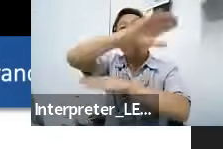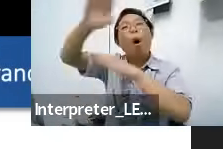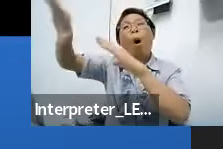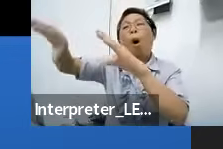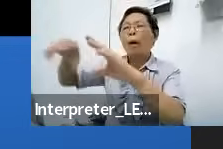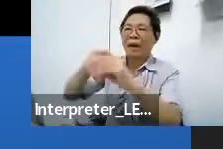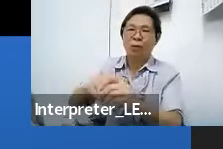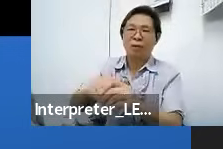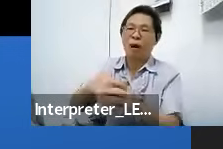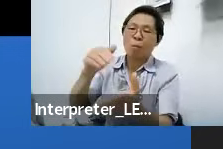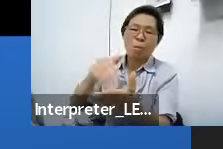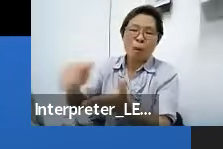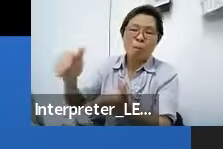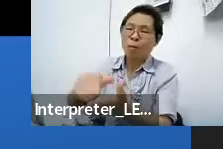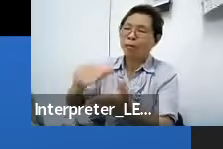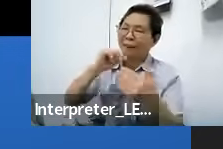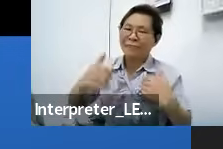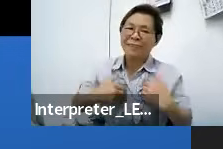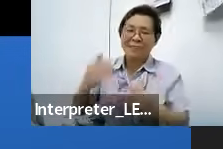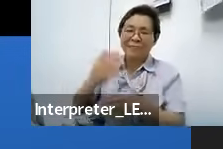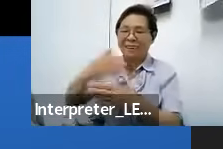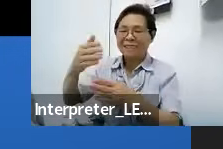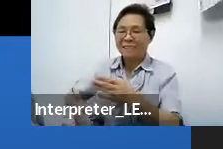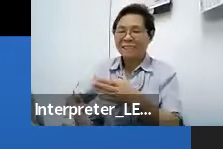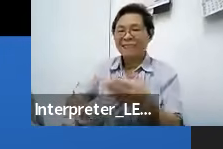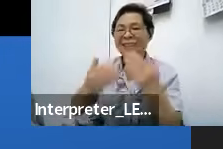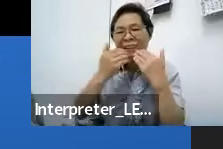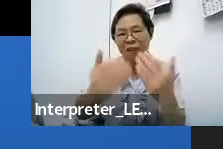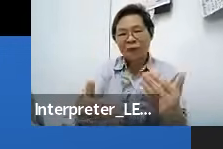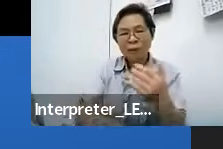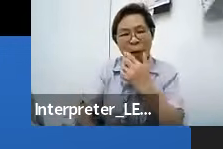Next. Oh, okay, that's it for me. Thank you.